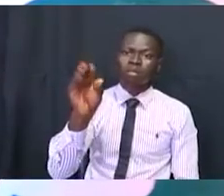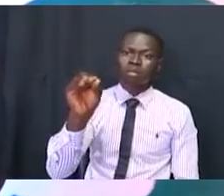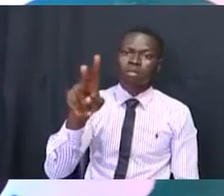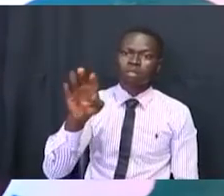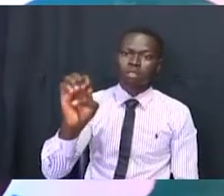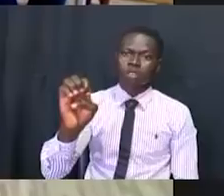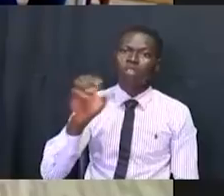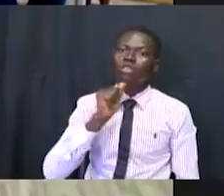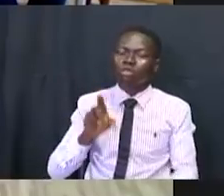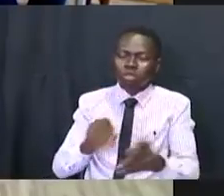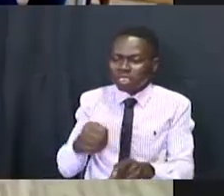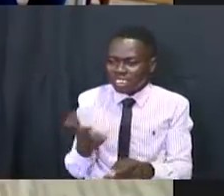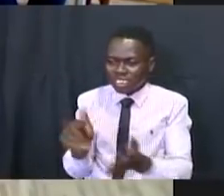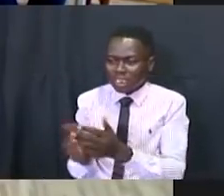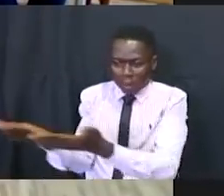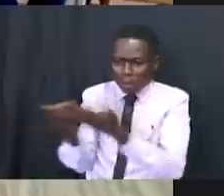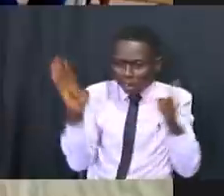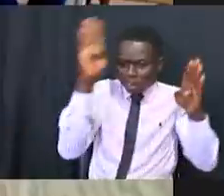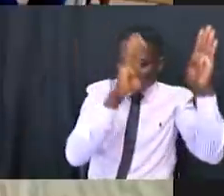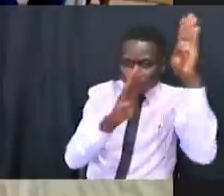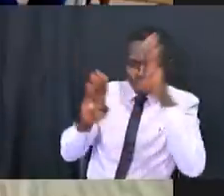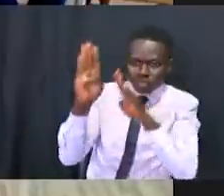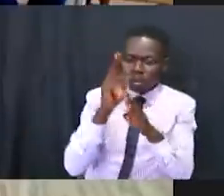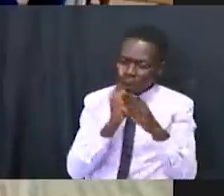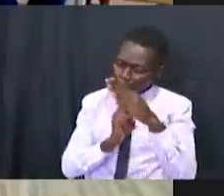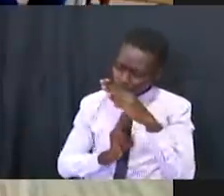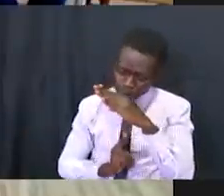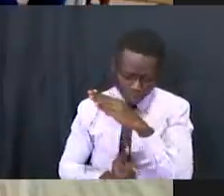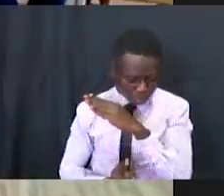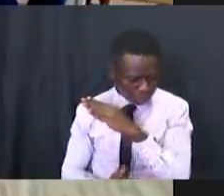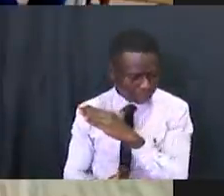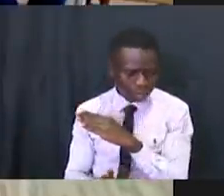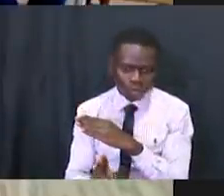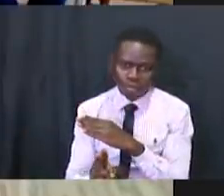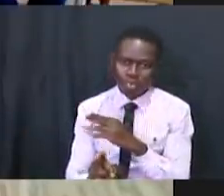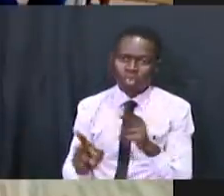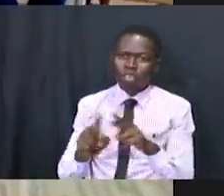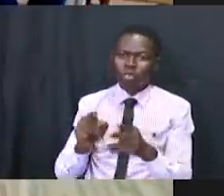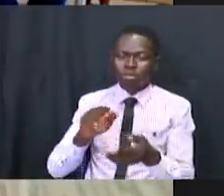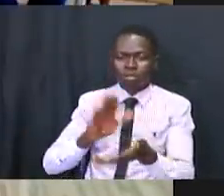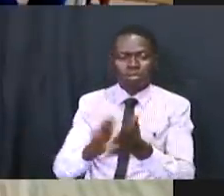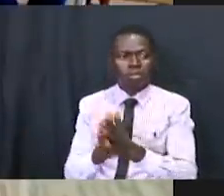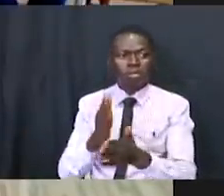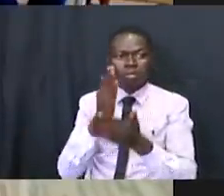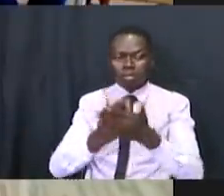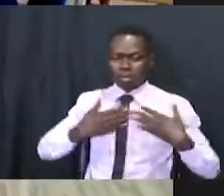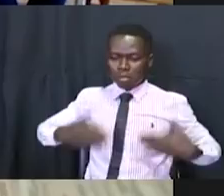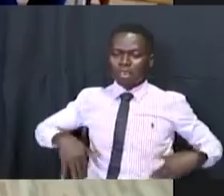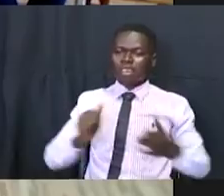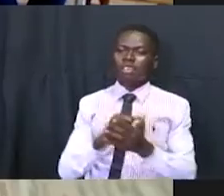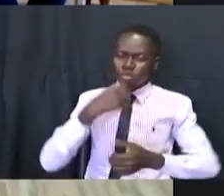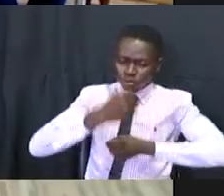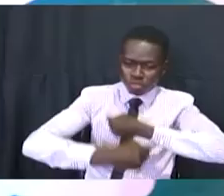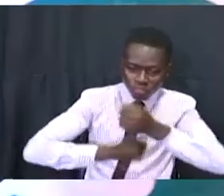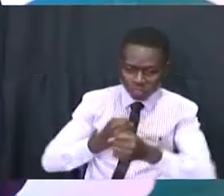him trouble. Once you blink your eyes, the dove is gone. So try not to be somebody who is suffering because of your